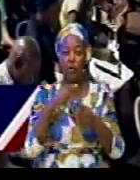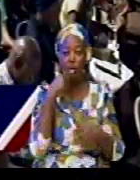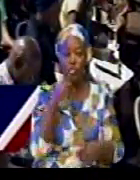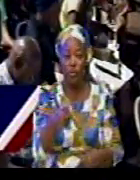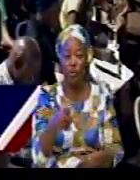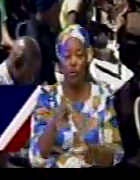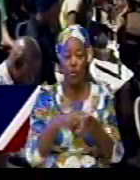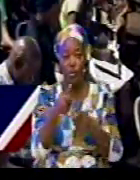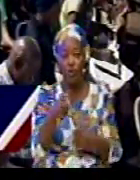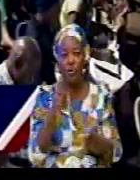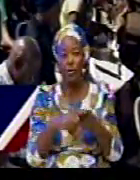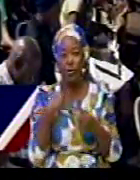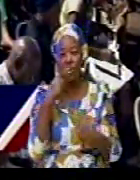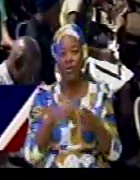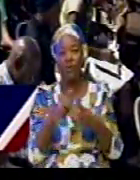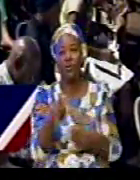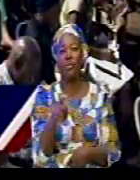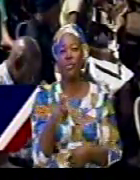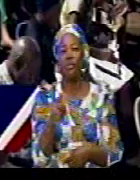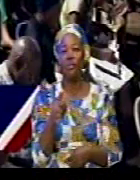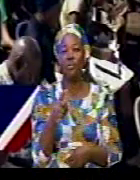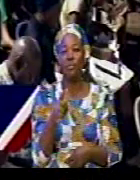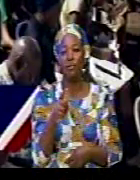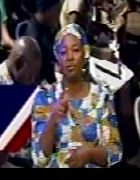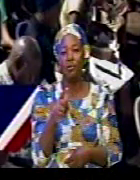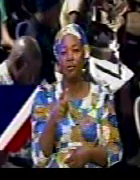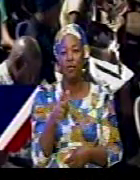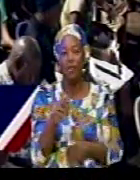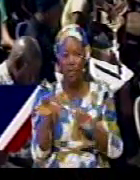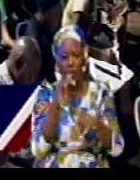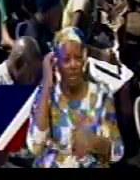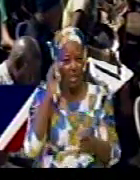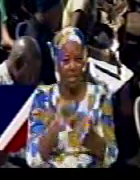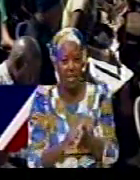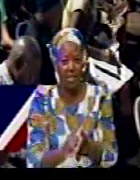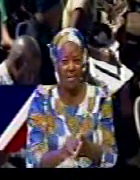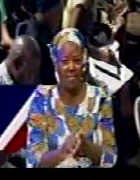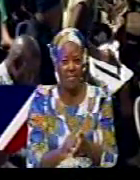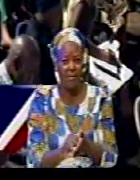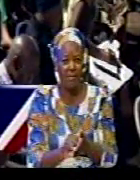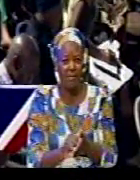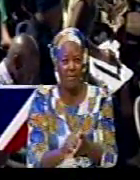them, the Lord sent me to you to say unto you.